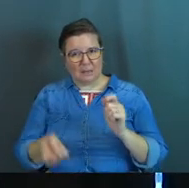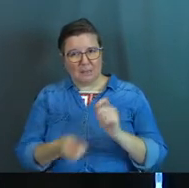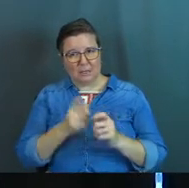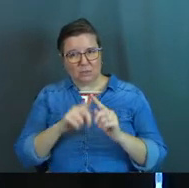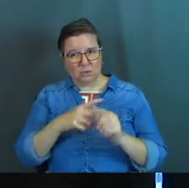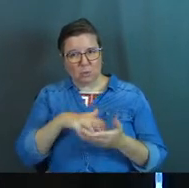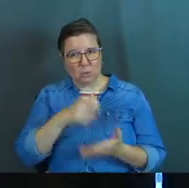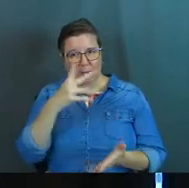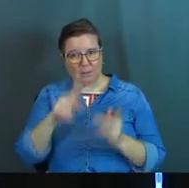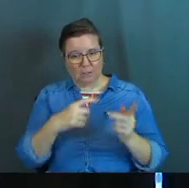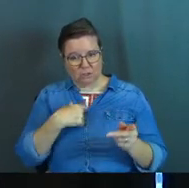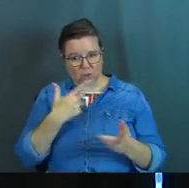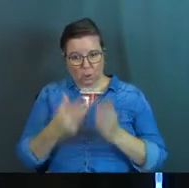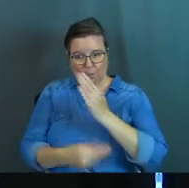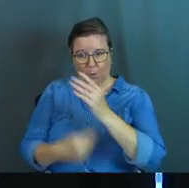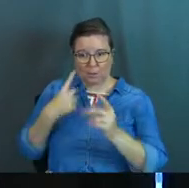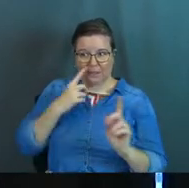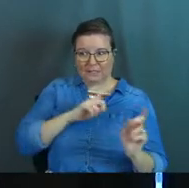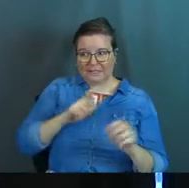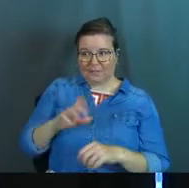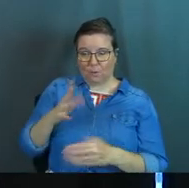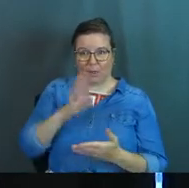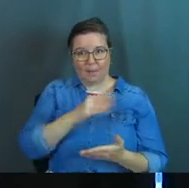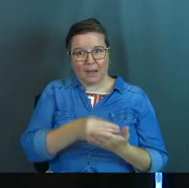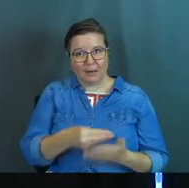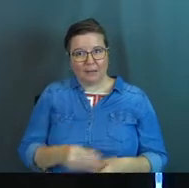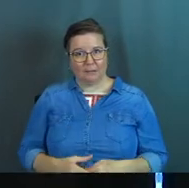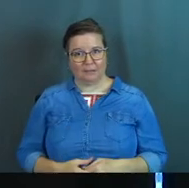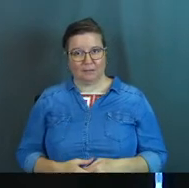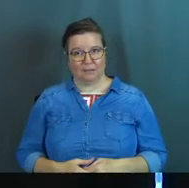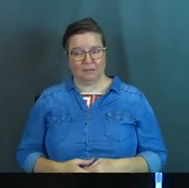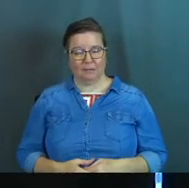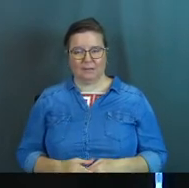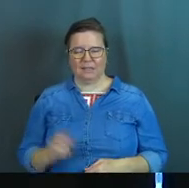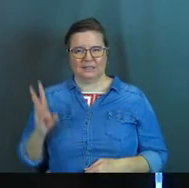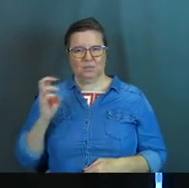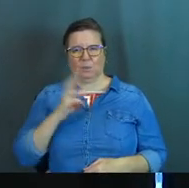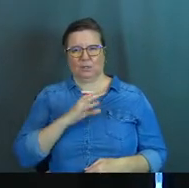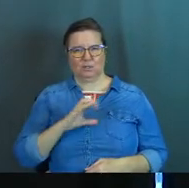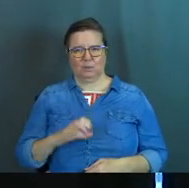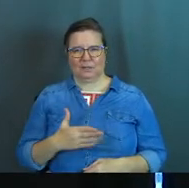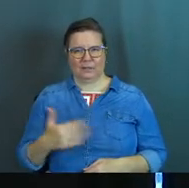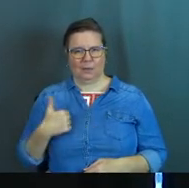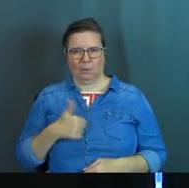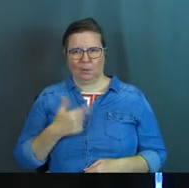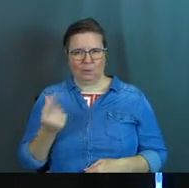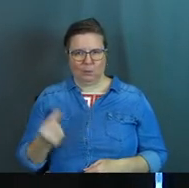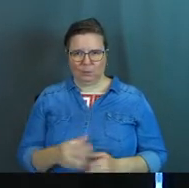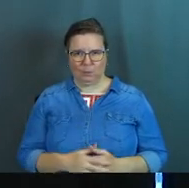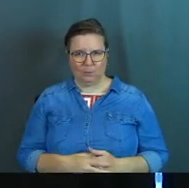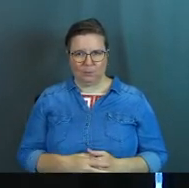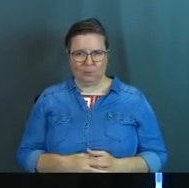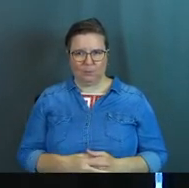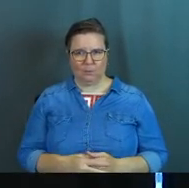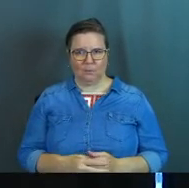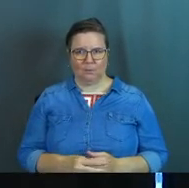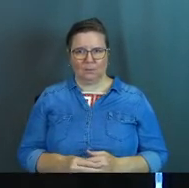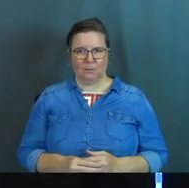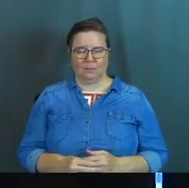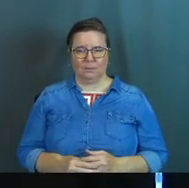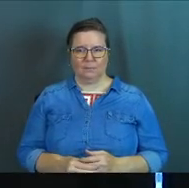because you're poor and you think they ought to give you their money? Such a weird Christian thing we do.